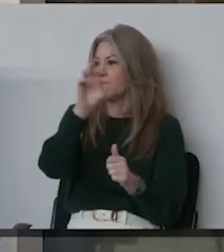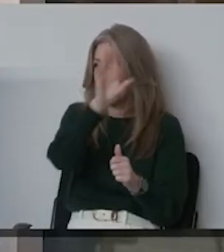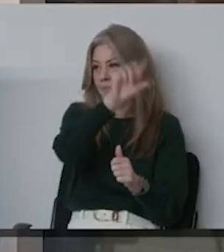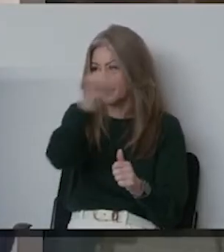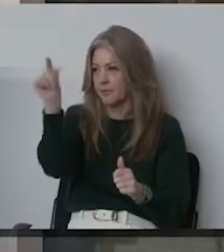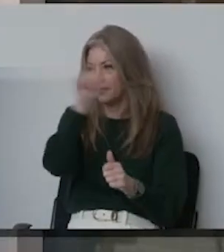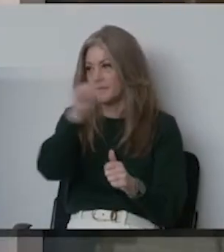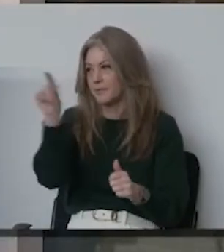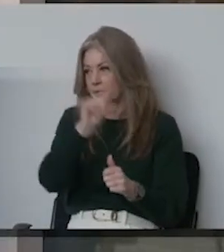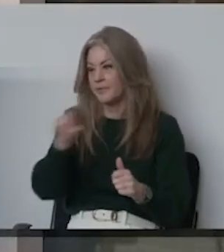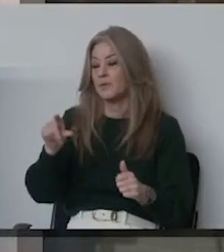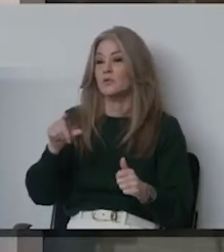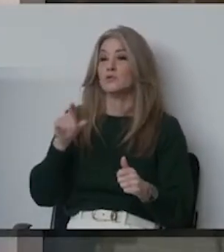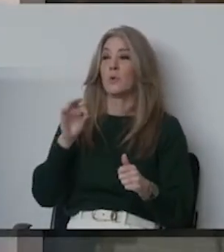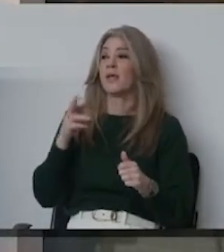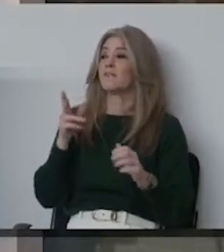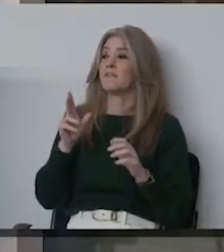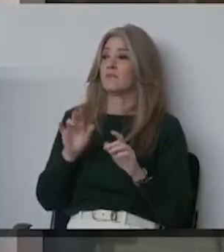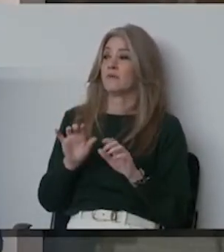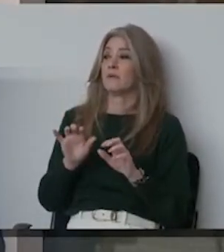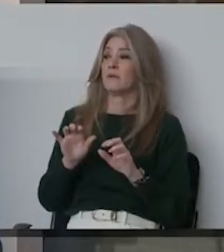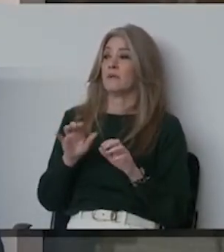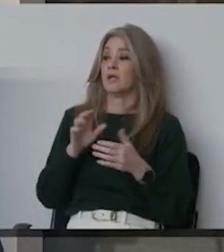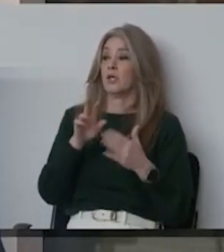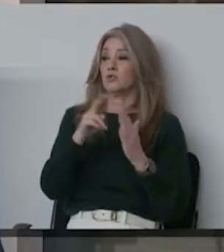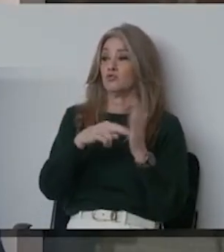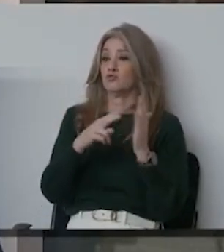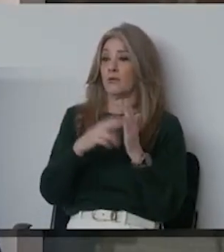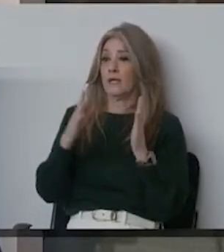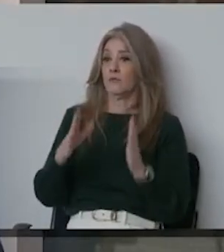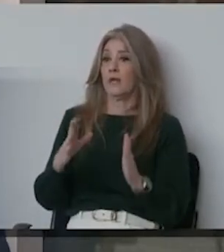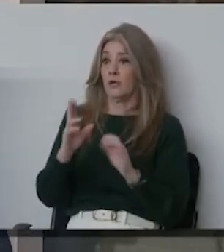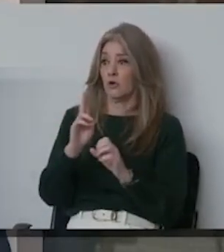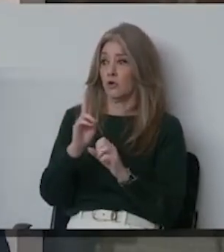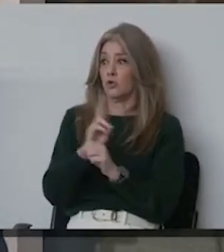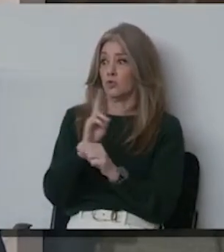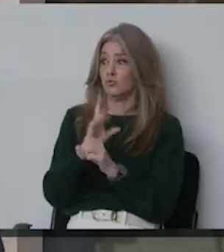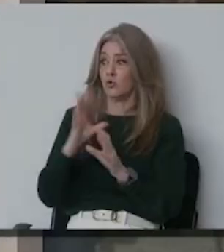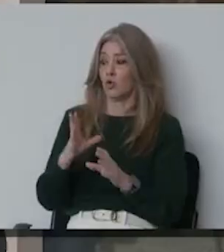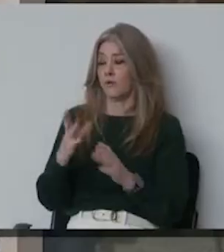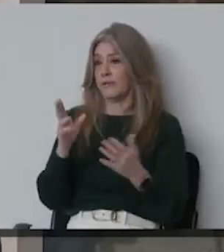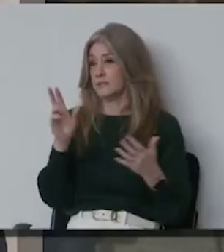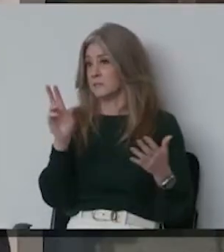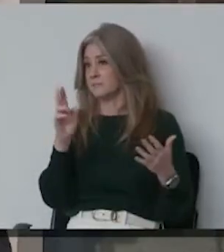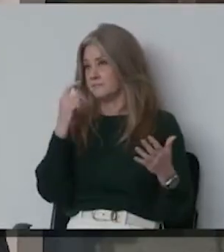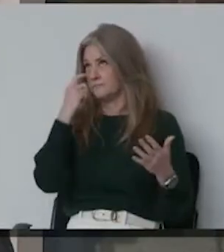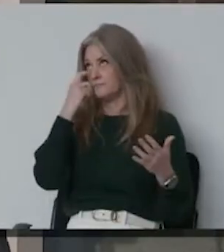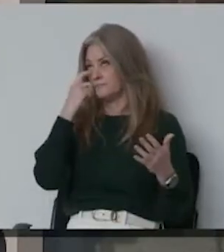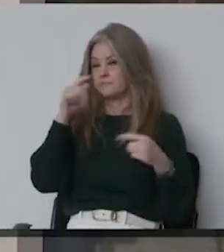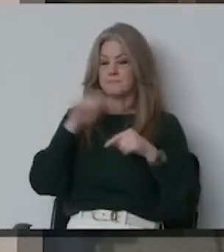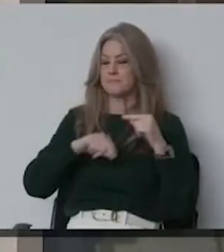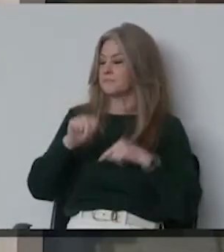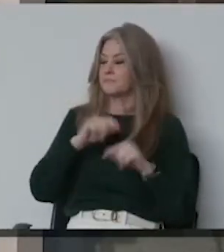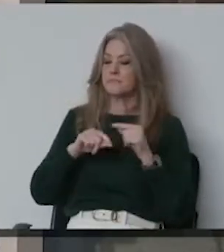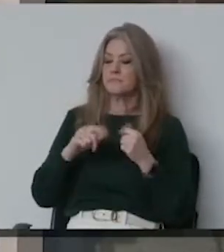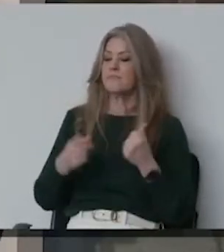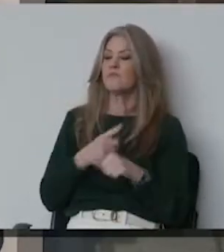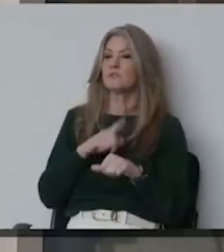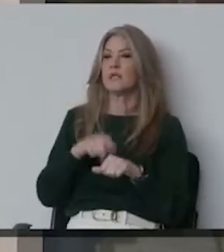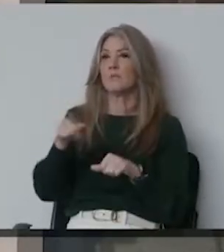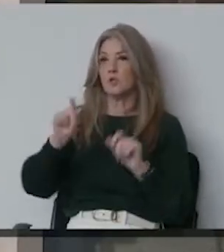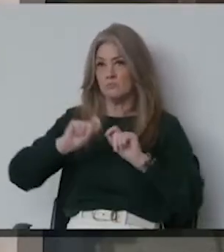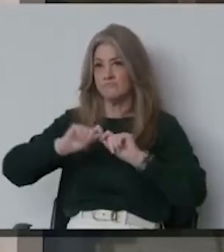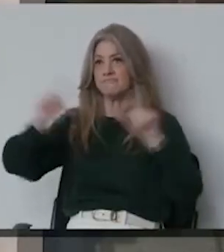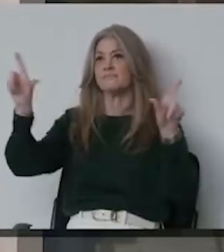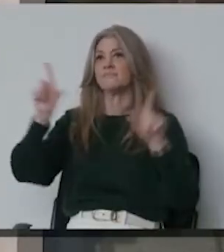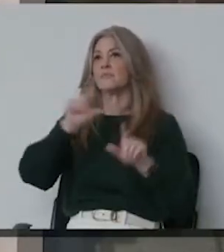user is kind of browsing a web page, like the first time a screen reader user comes to a web page, well, first of all, let me back up. The first time you come to a web page, what